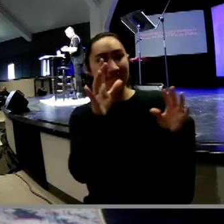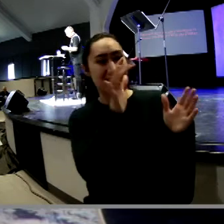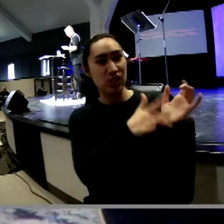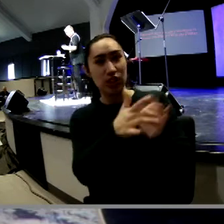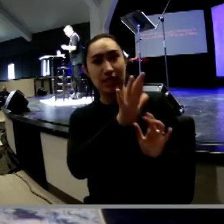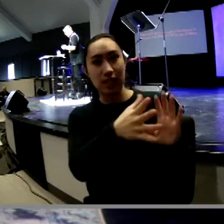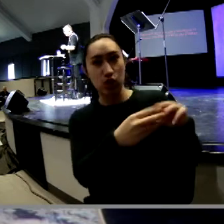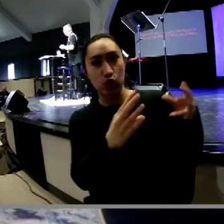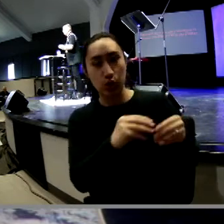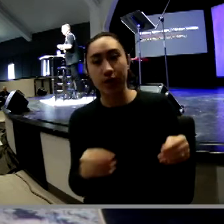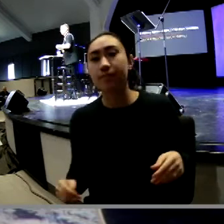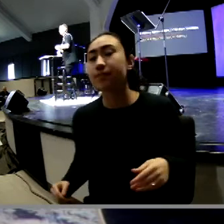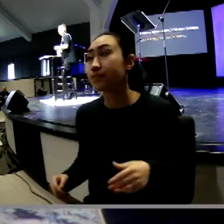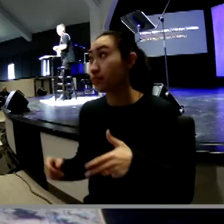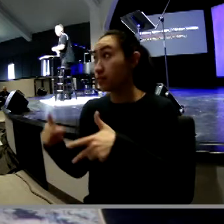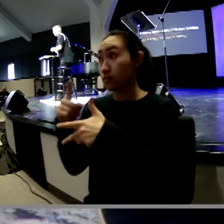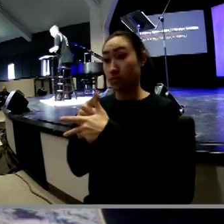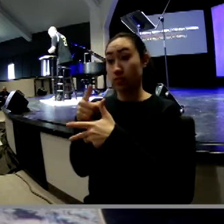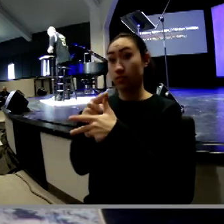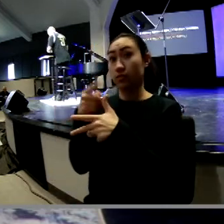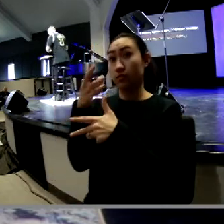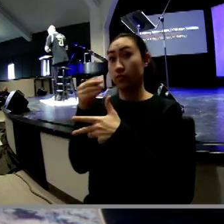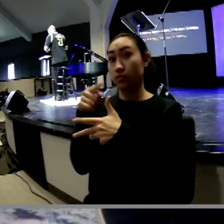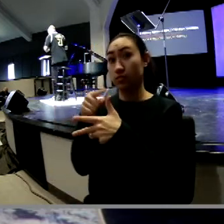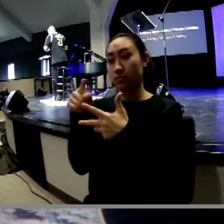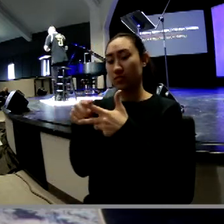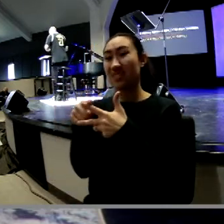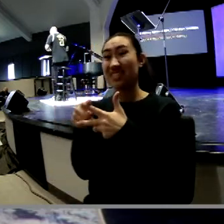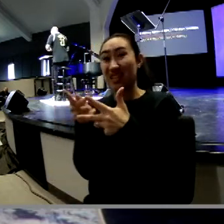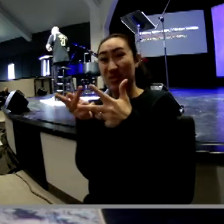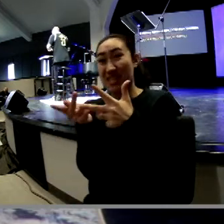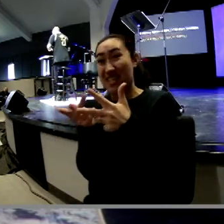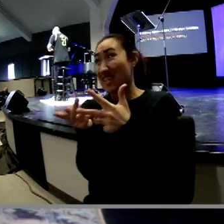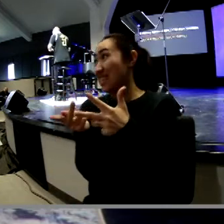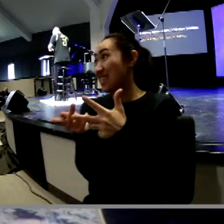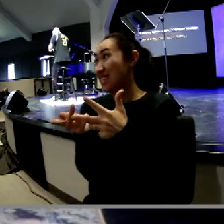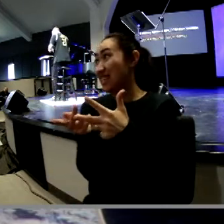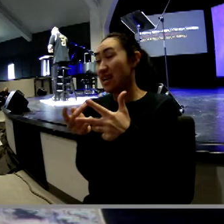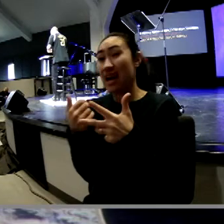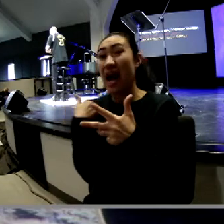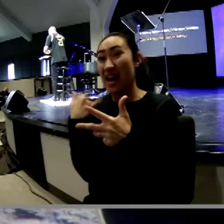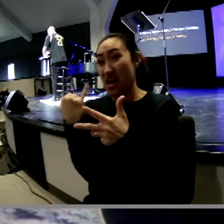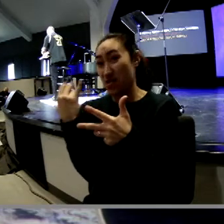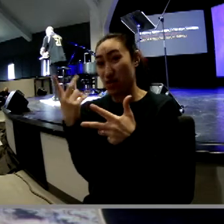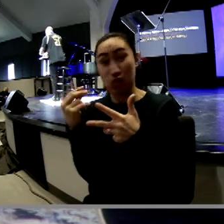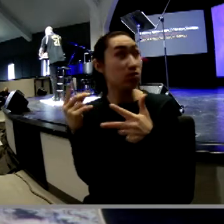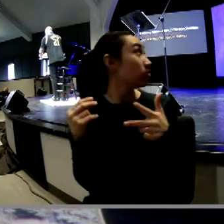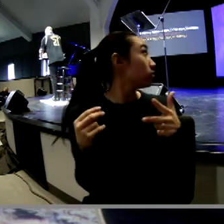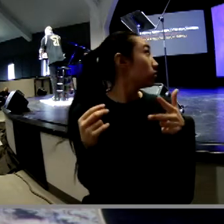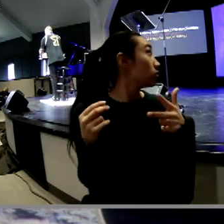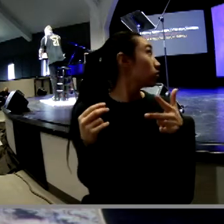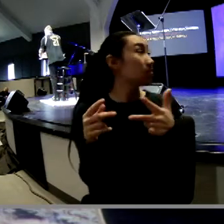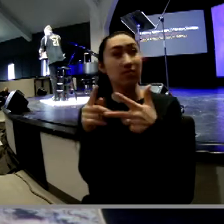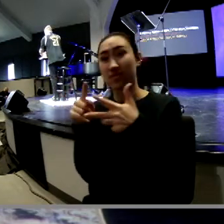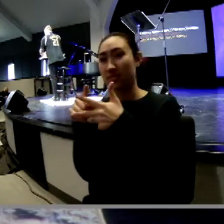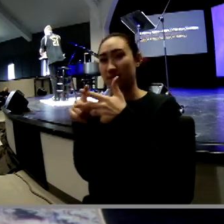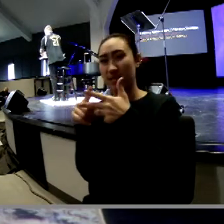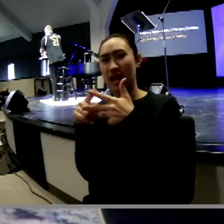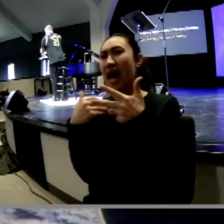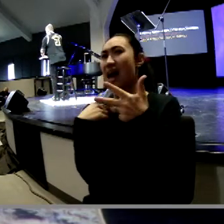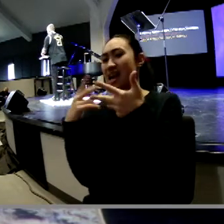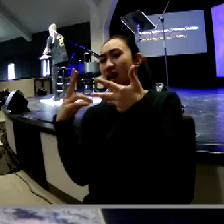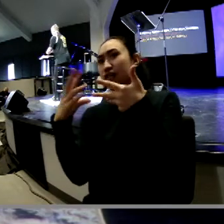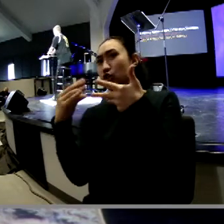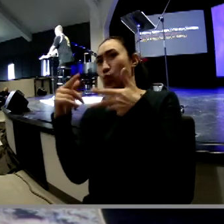This is local impact. I'm going to go through these last two a little bit quick because we'll get these another time. If you want to have a kingdom